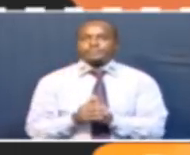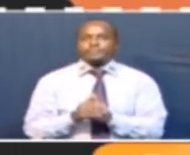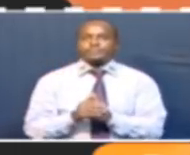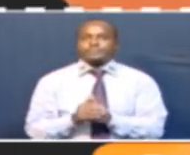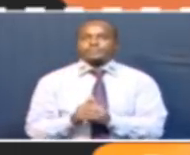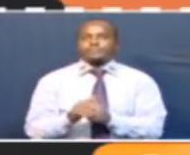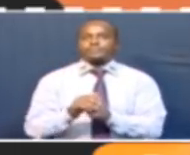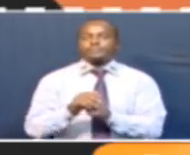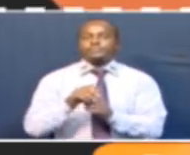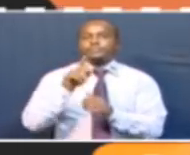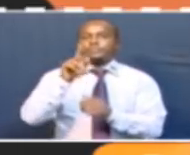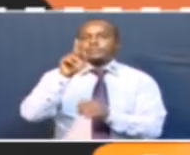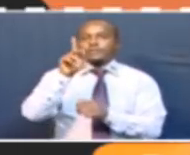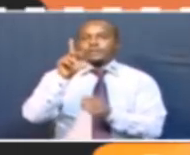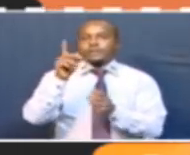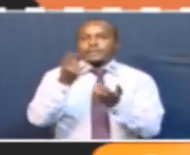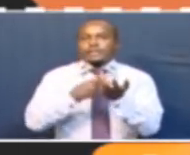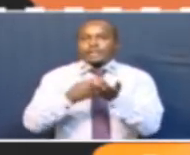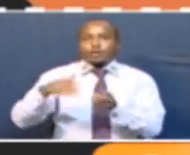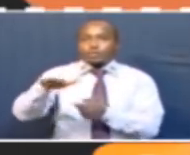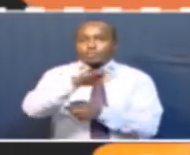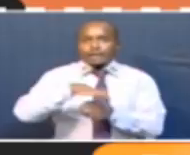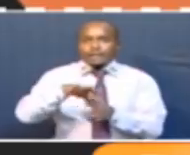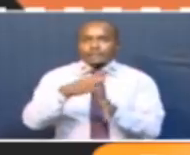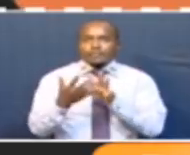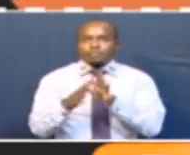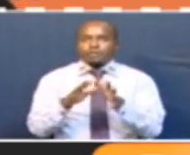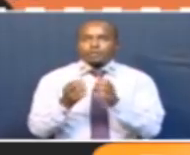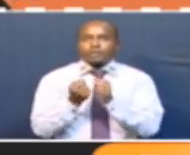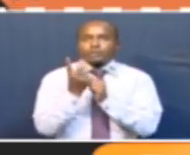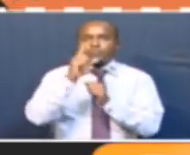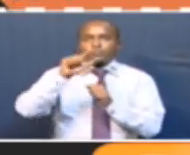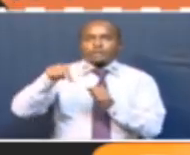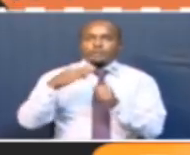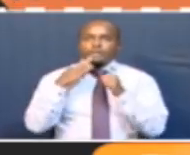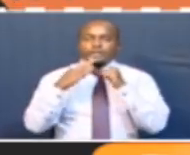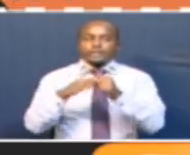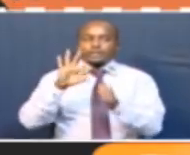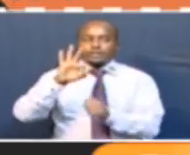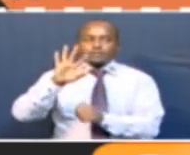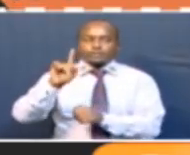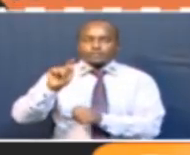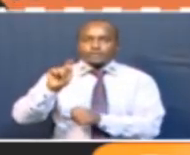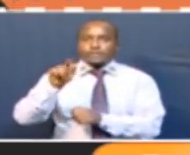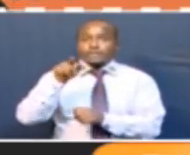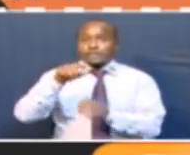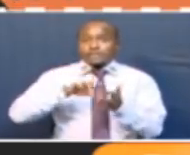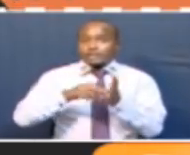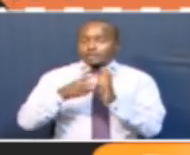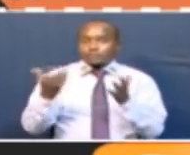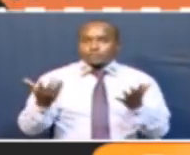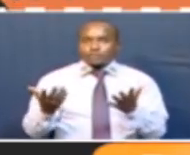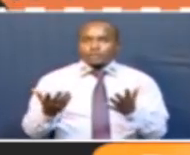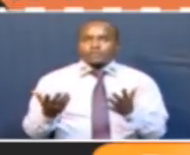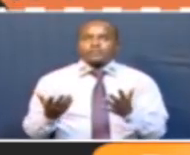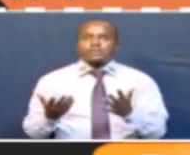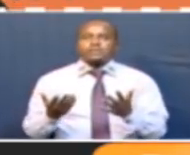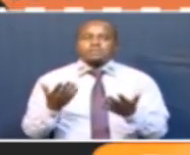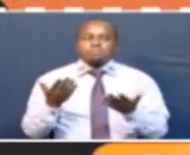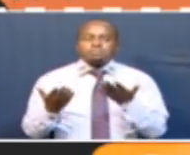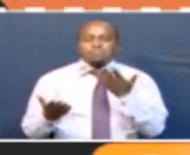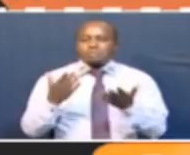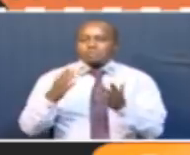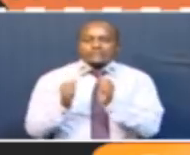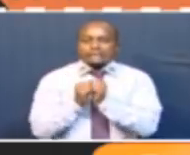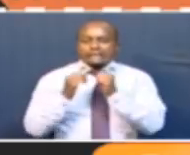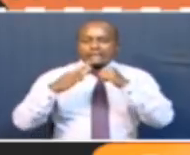the Aberdares is, however, some 12,800 feet above sea level, which means that it may have been as much as 1,800